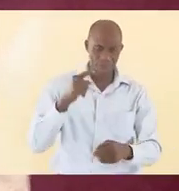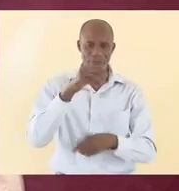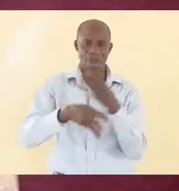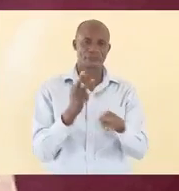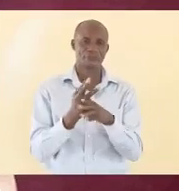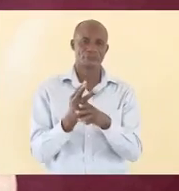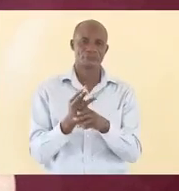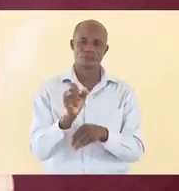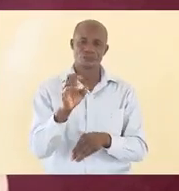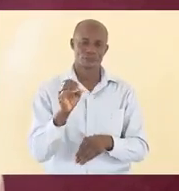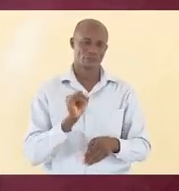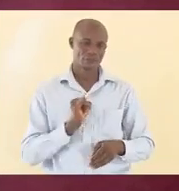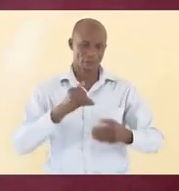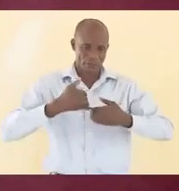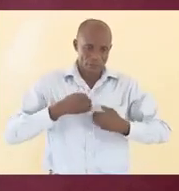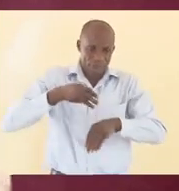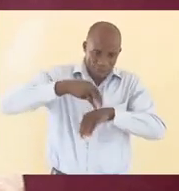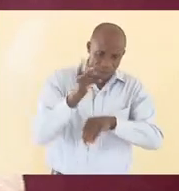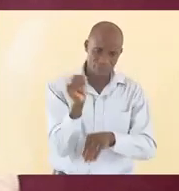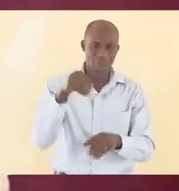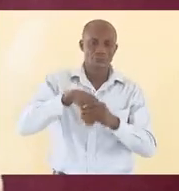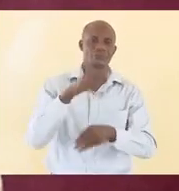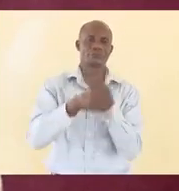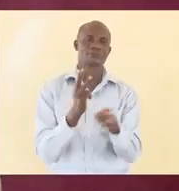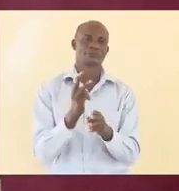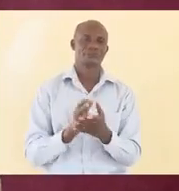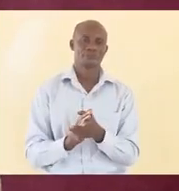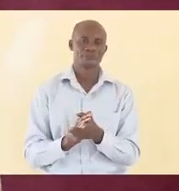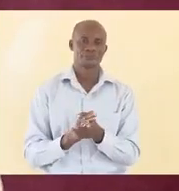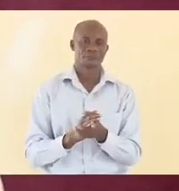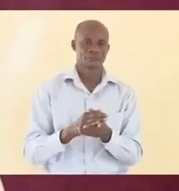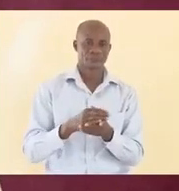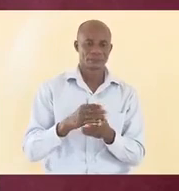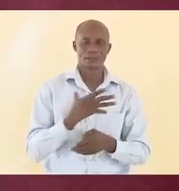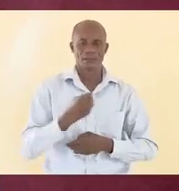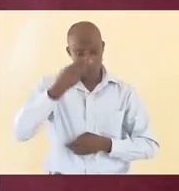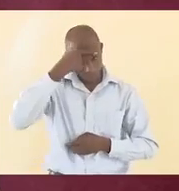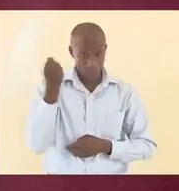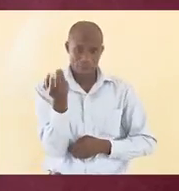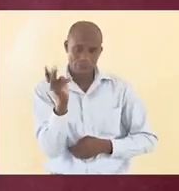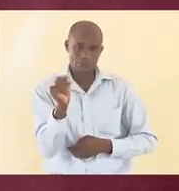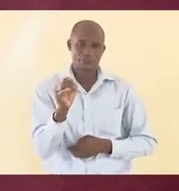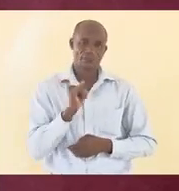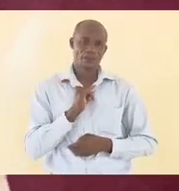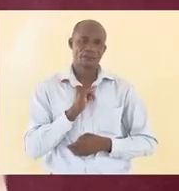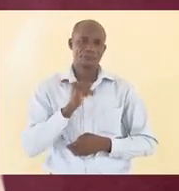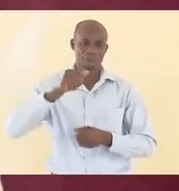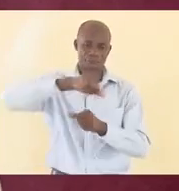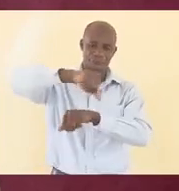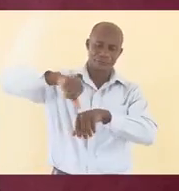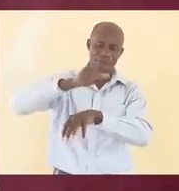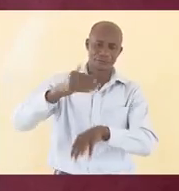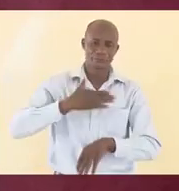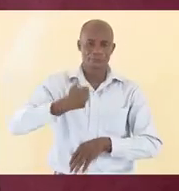world, so I have sent them into the world. And for their sake, I